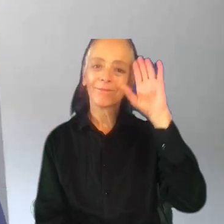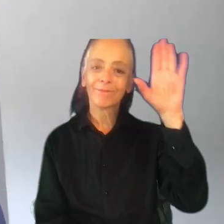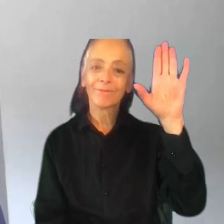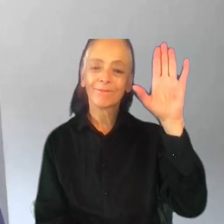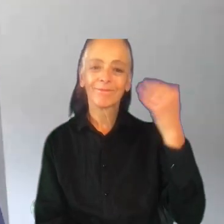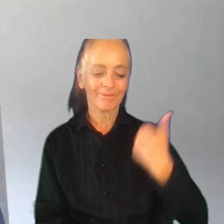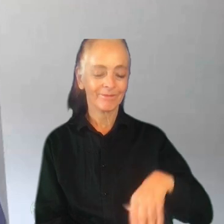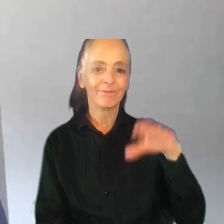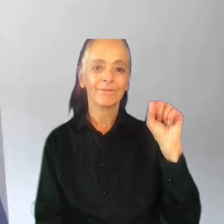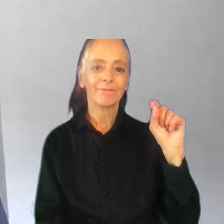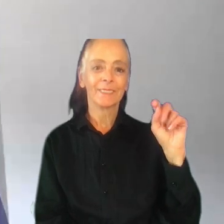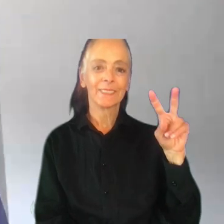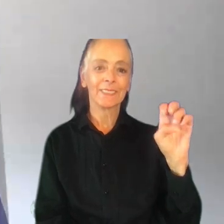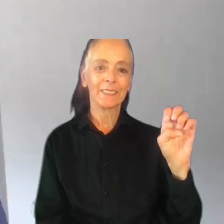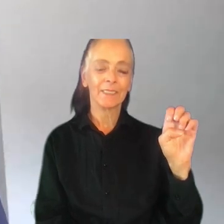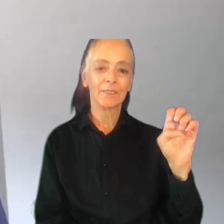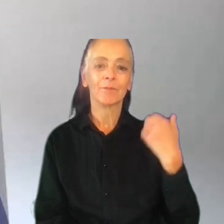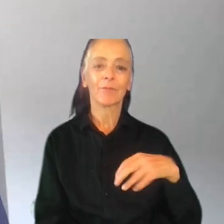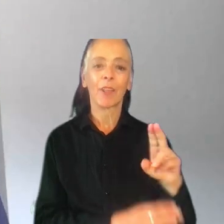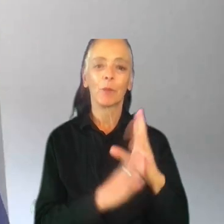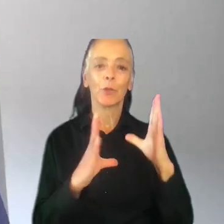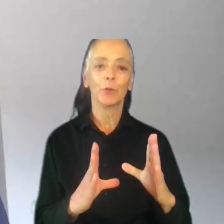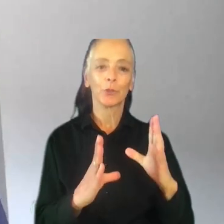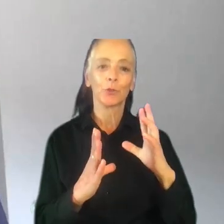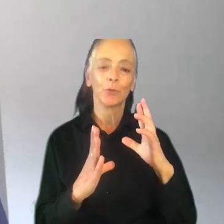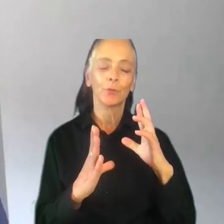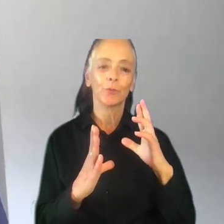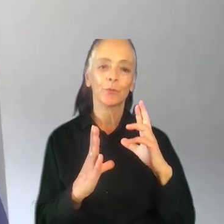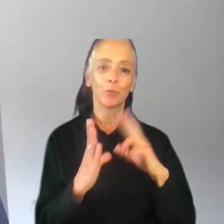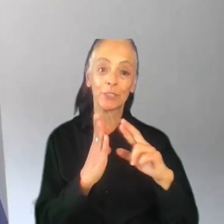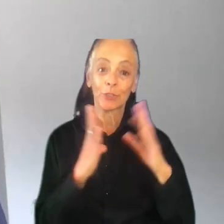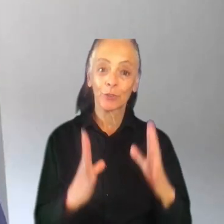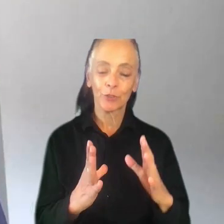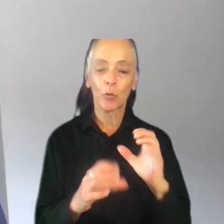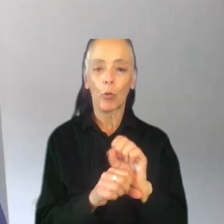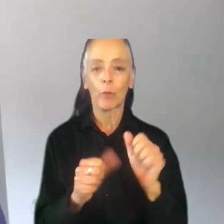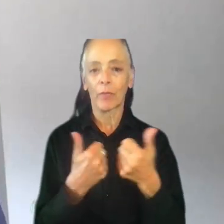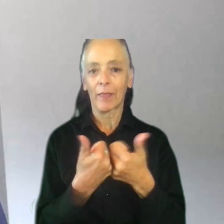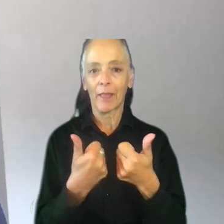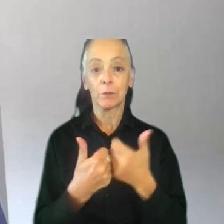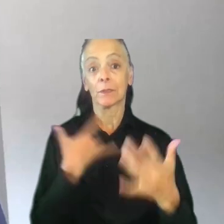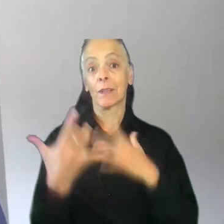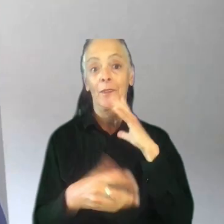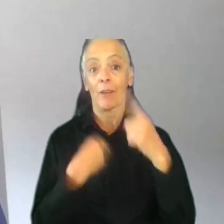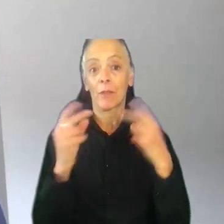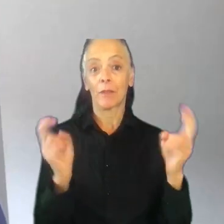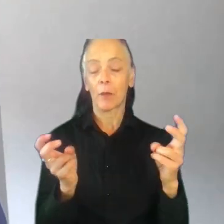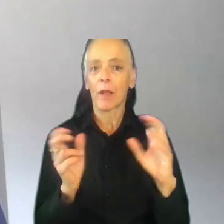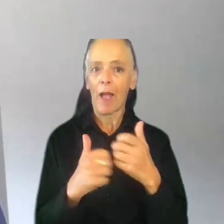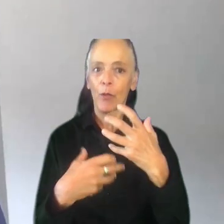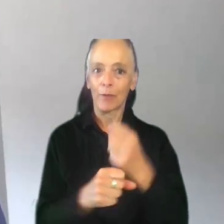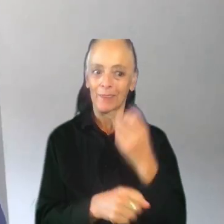hi everyone my name is steve i'm a user researcher working in games today i'm really excited to talk to you about the topic of how to get games user